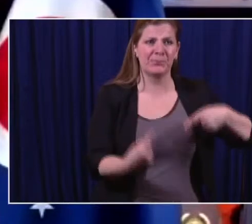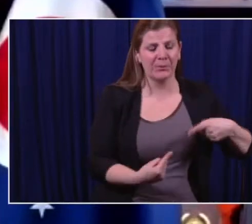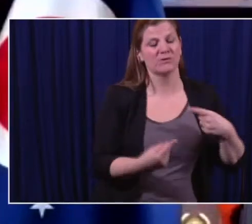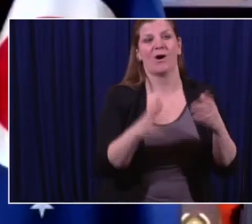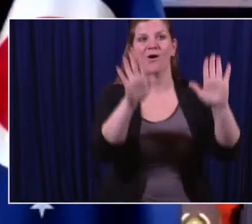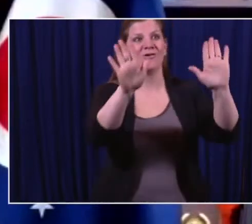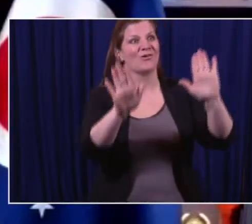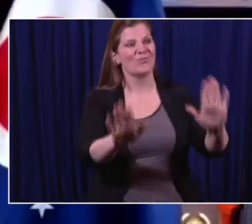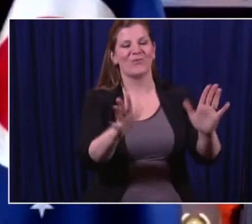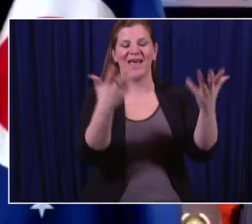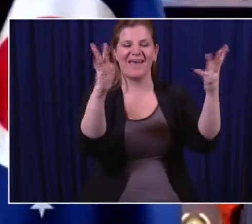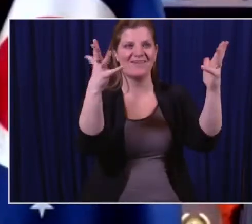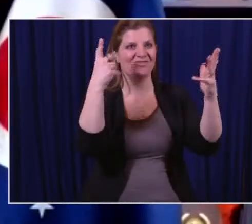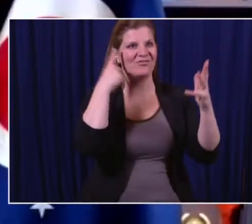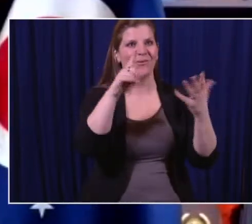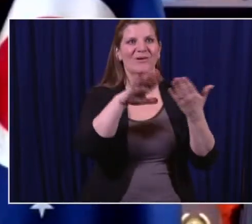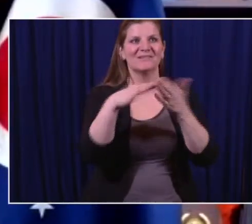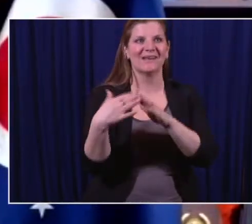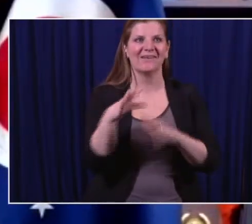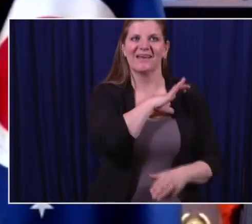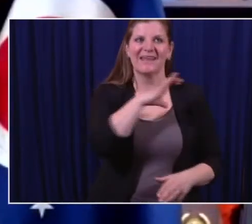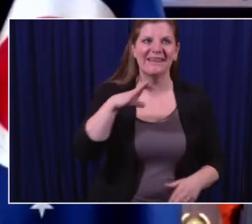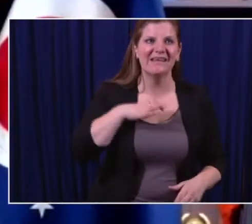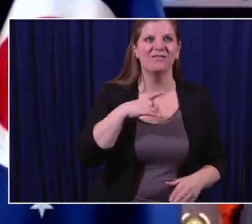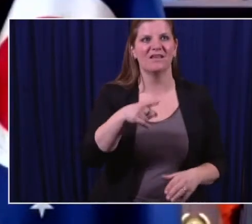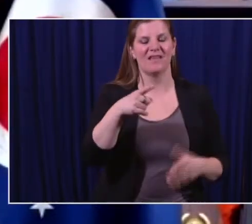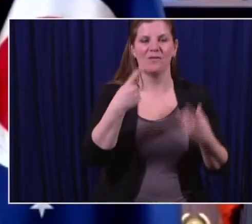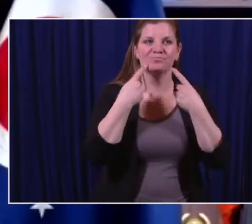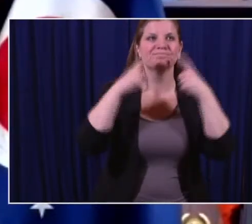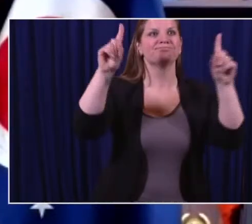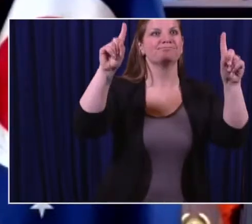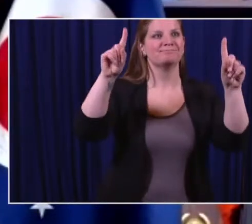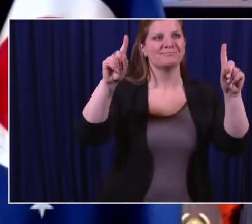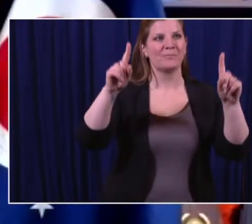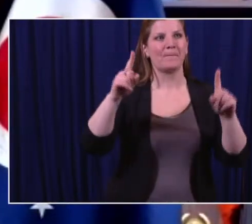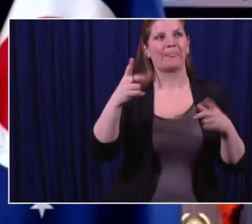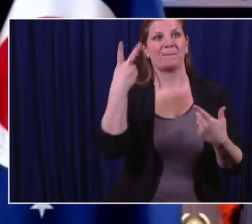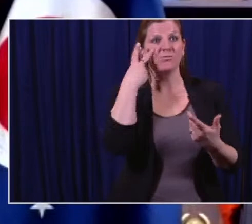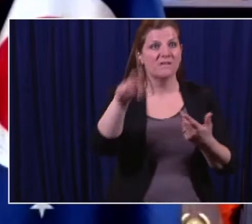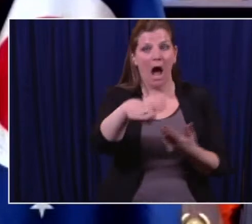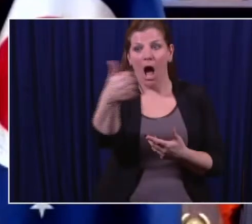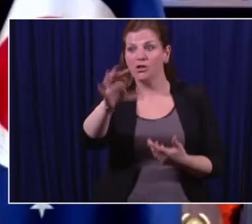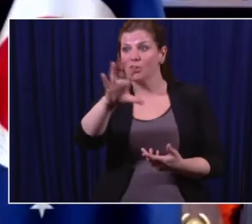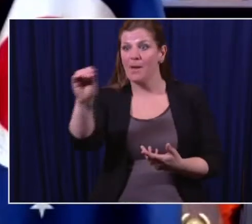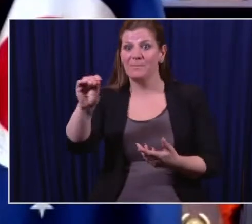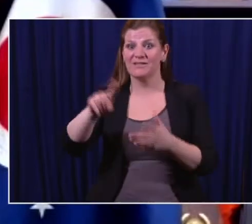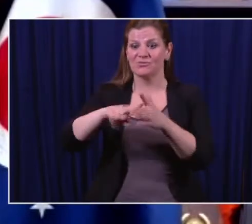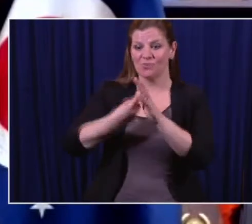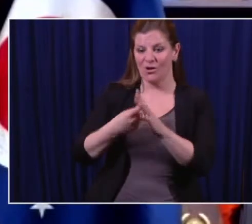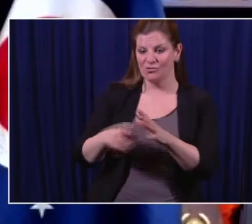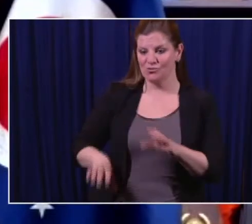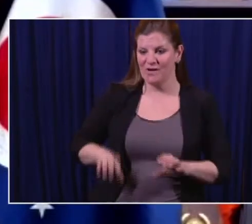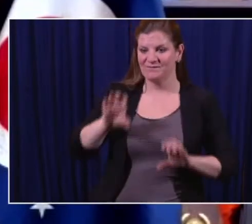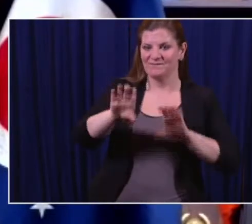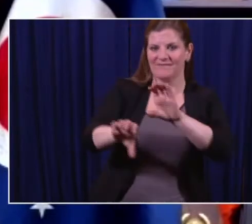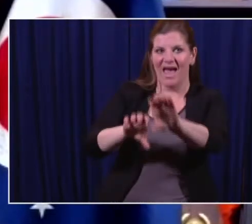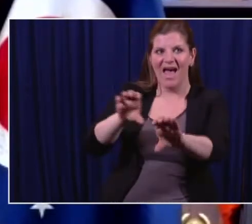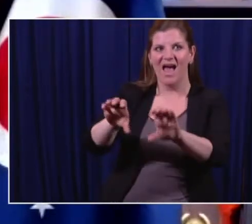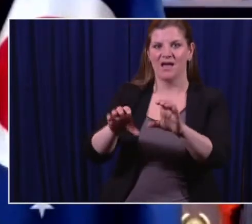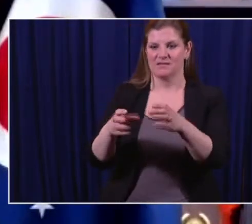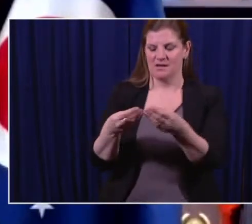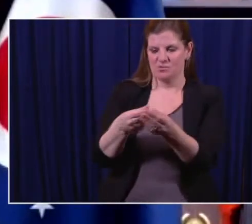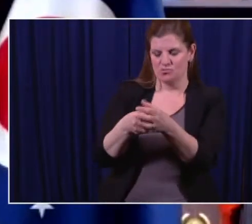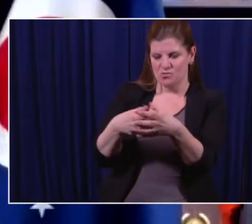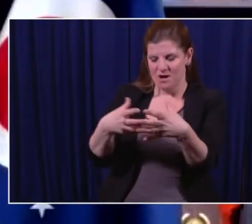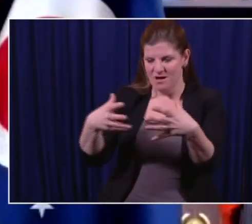city of Cleveland coming out of the pandemic. It's also great to see as companies are starting to make these investments, starting to grow, coming out of the